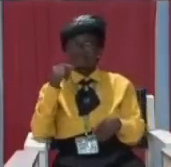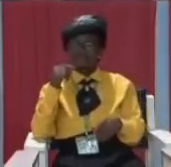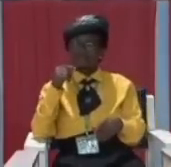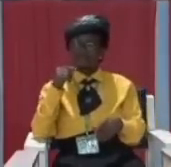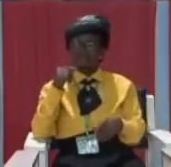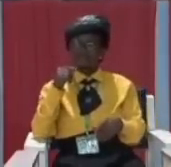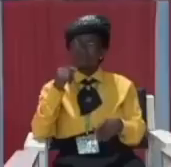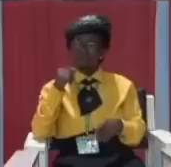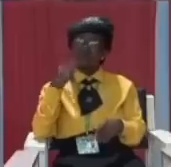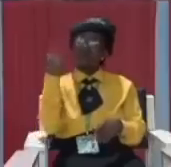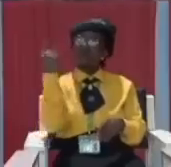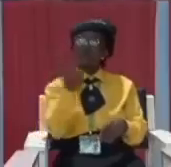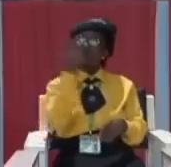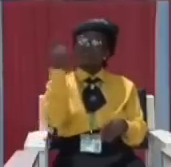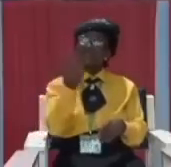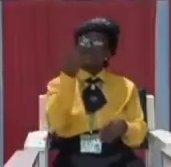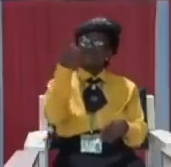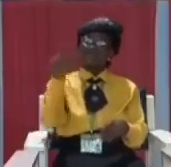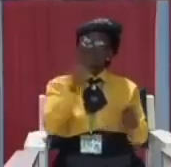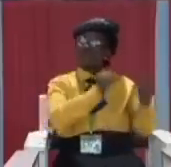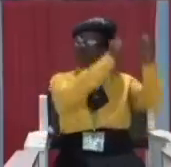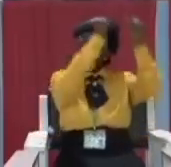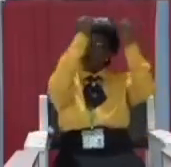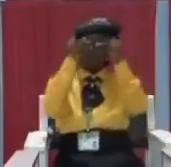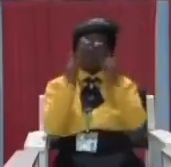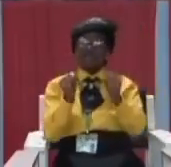only the Almighty can do this.